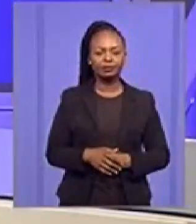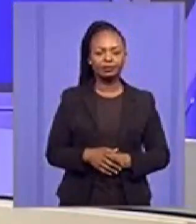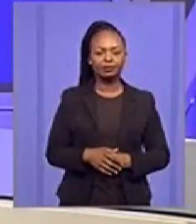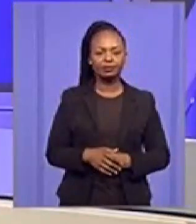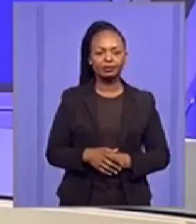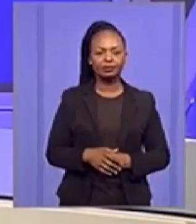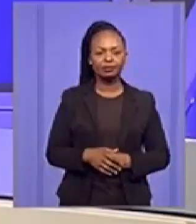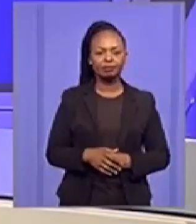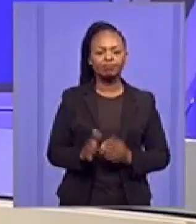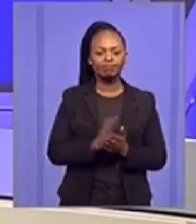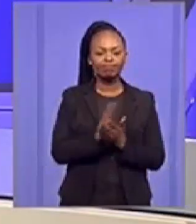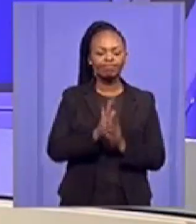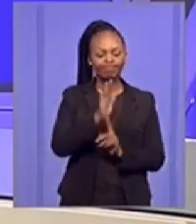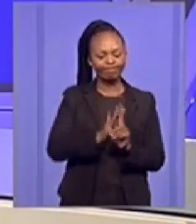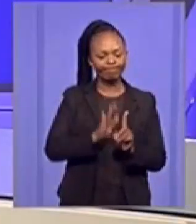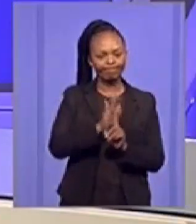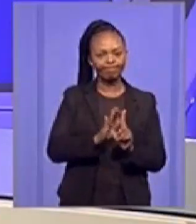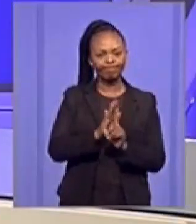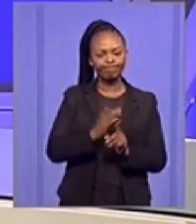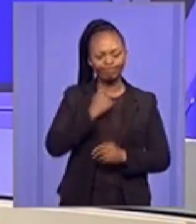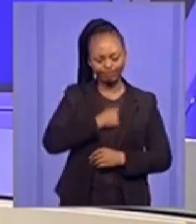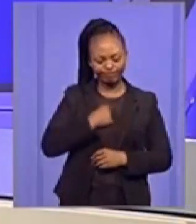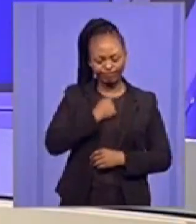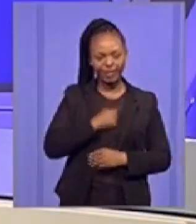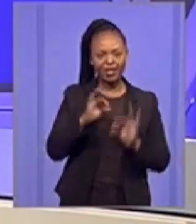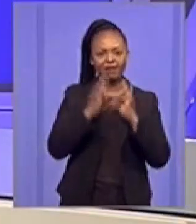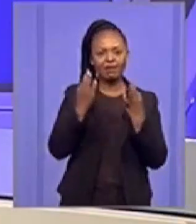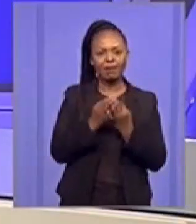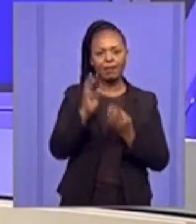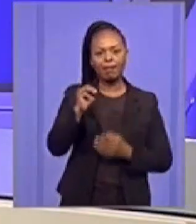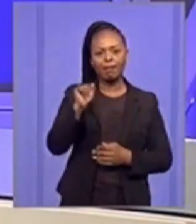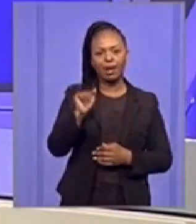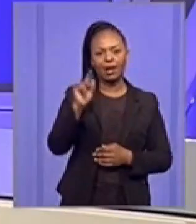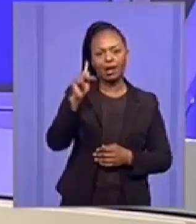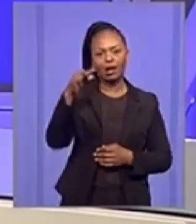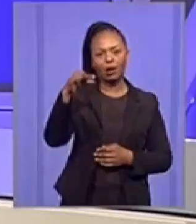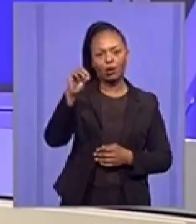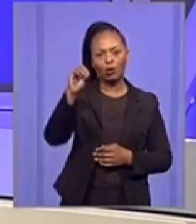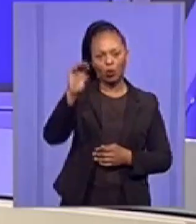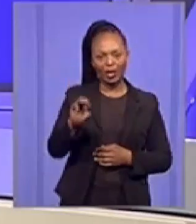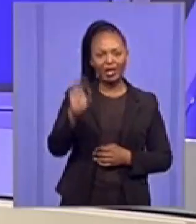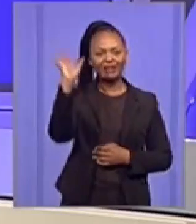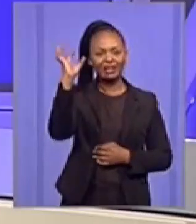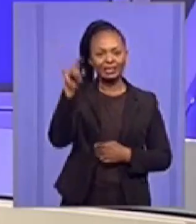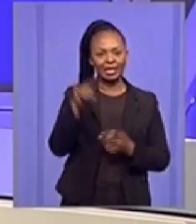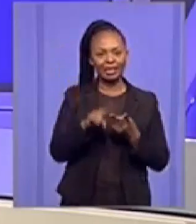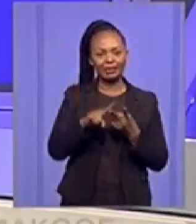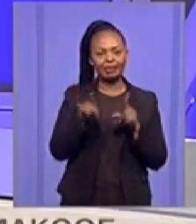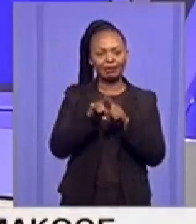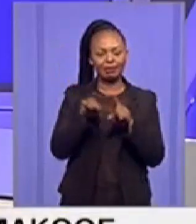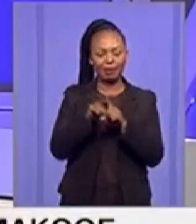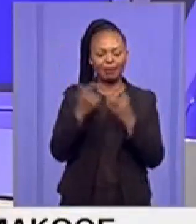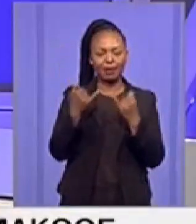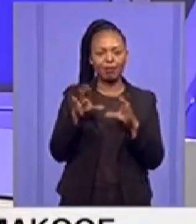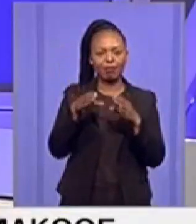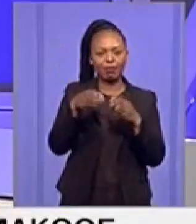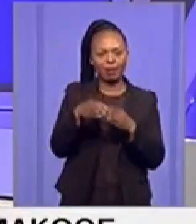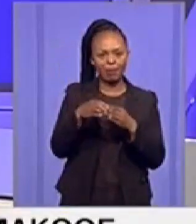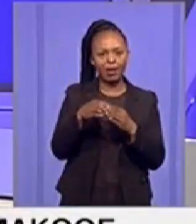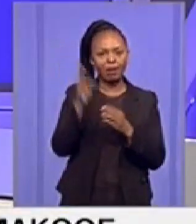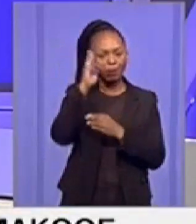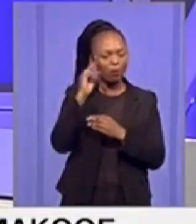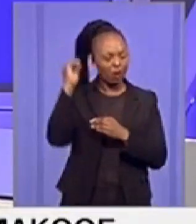Jalo ka ha mantswe a matshidiso a ntse a kena ho tshedisa lelapa la Magwe, mmuso wa Free State ha mo le mogwa wa habo, lenaneo la mosebetsi wa sehopotso le se